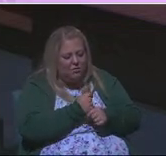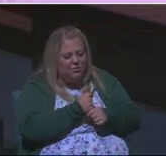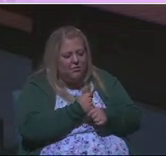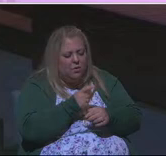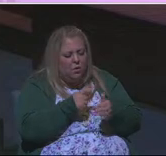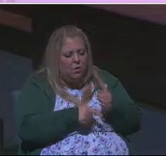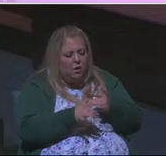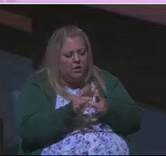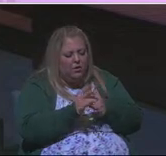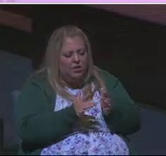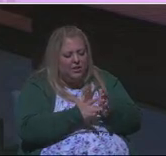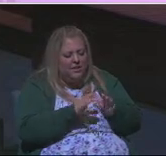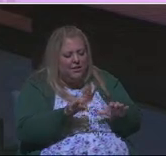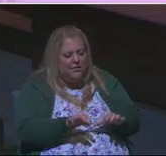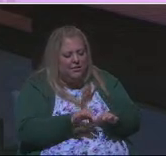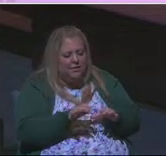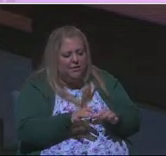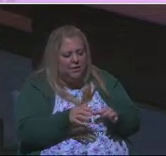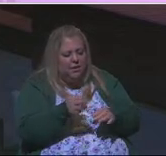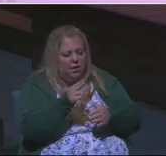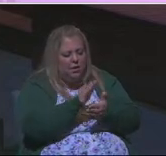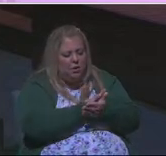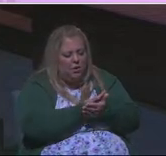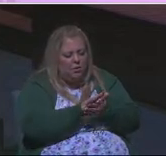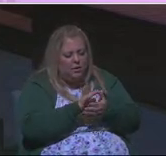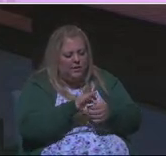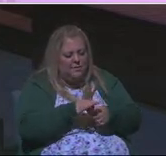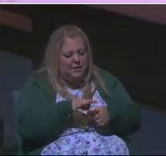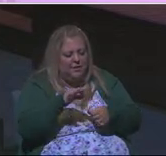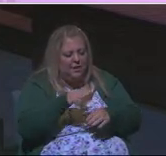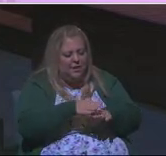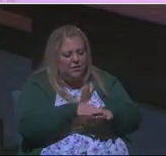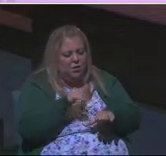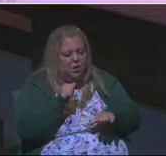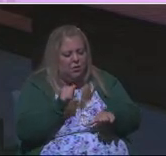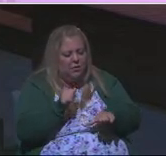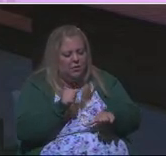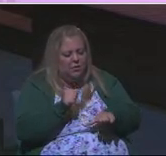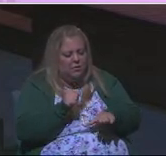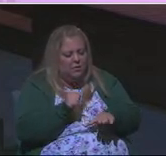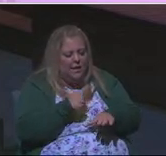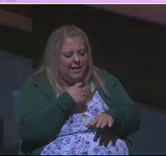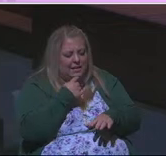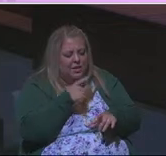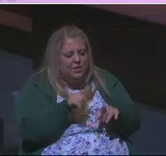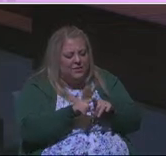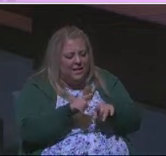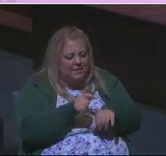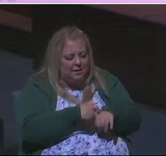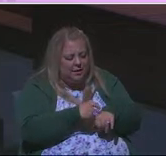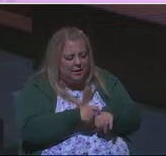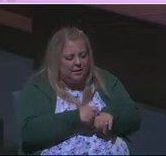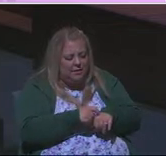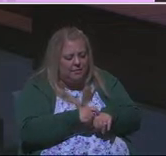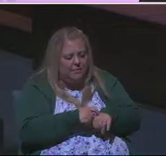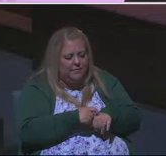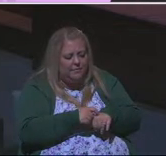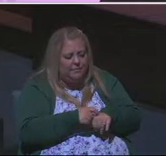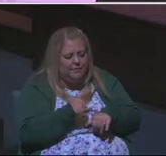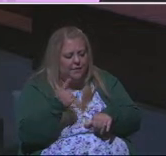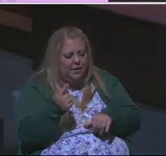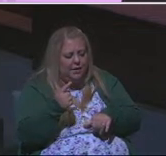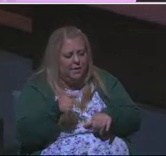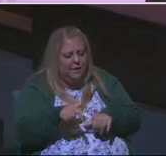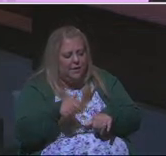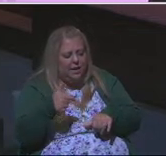what Jesus did. The Holy Spirit is calling you. And I can assure you as well, at the very same time, There's somebody on the other